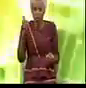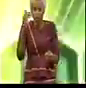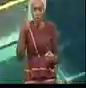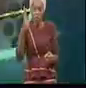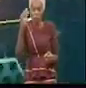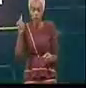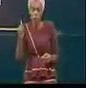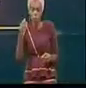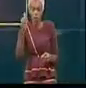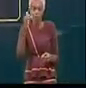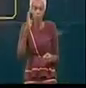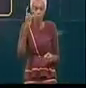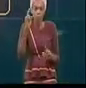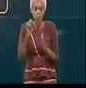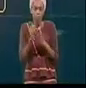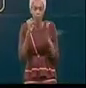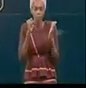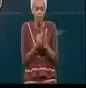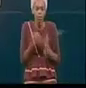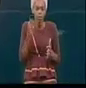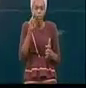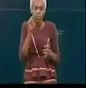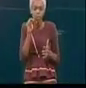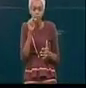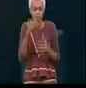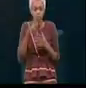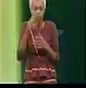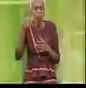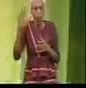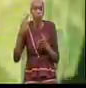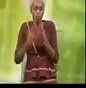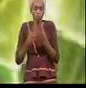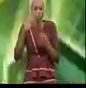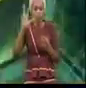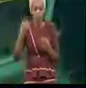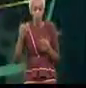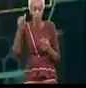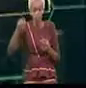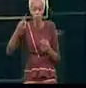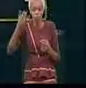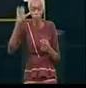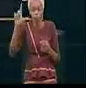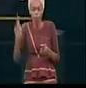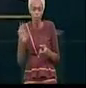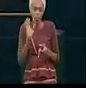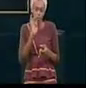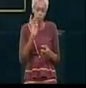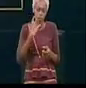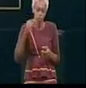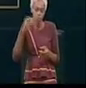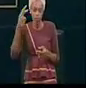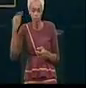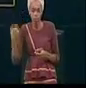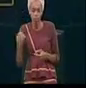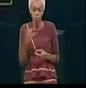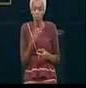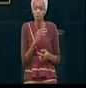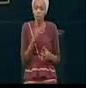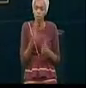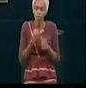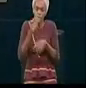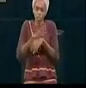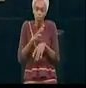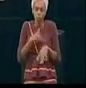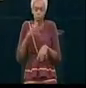From the 25th to the 30th of April 2024 at 1600 hours GMT every evening, and on Sunday